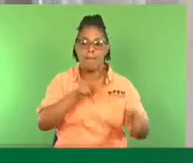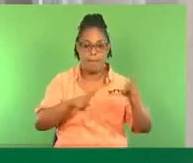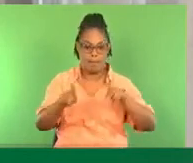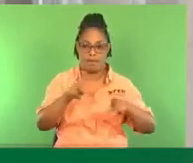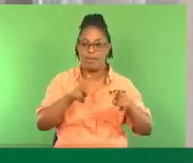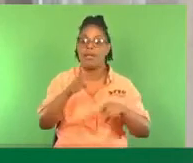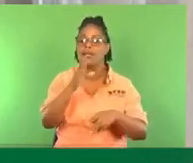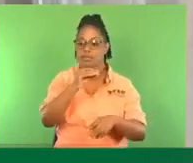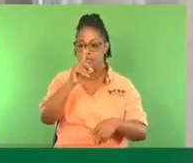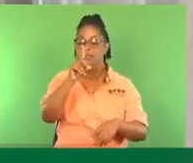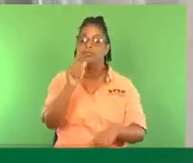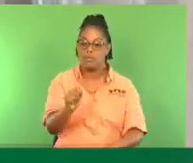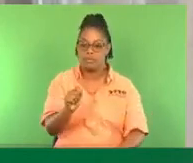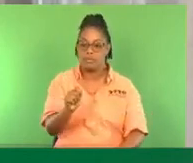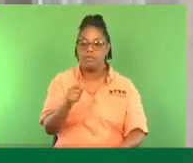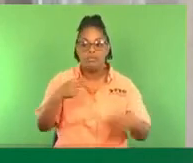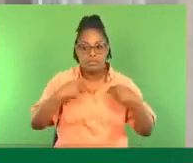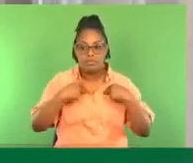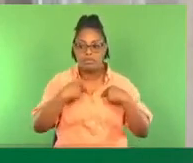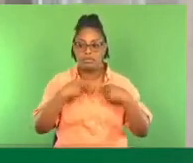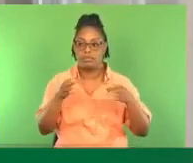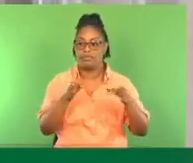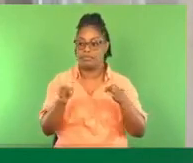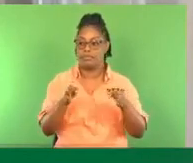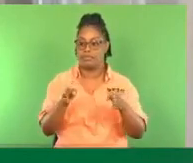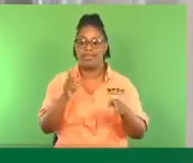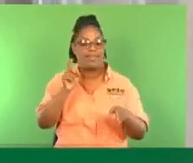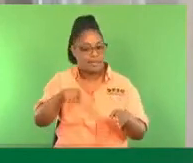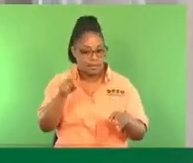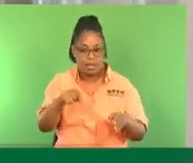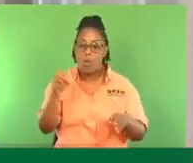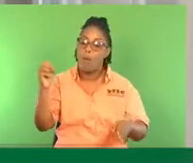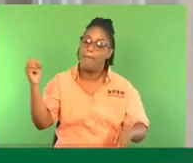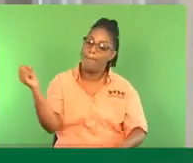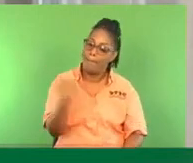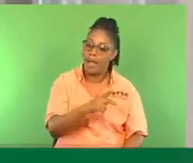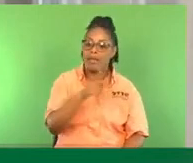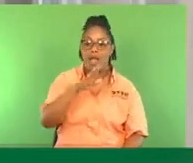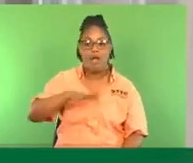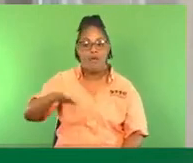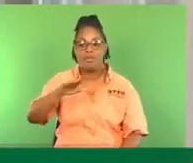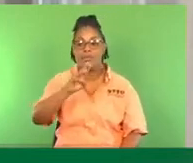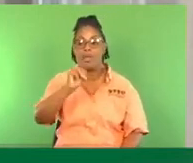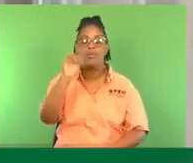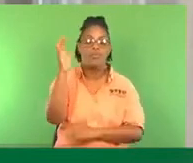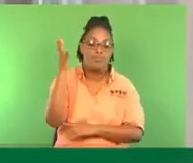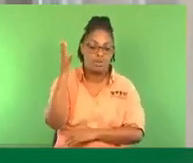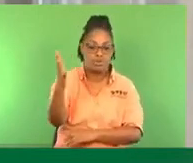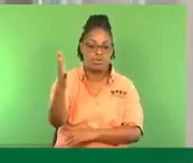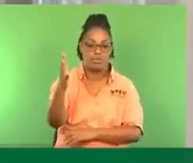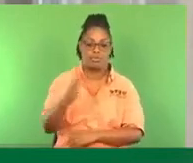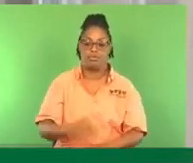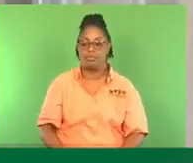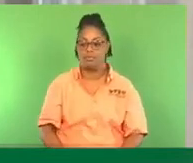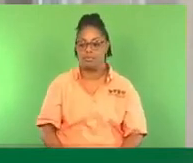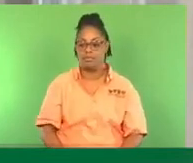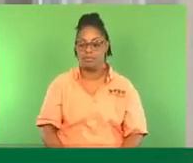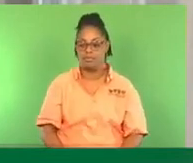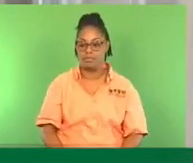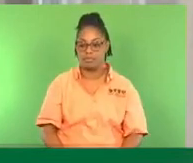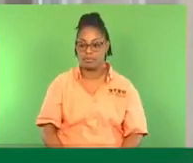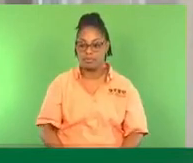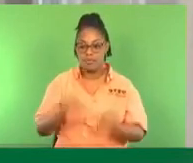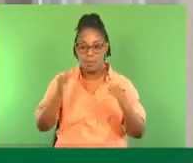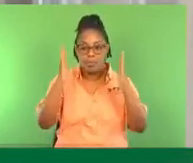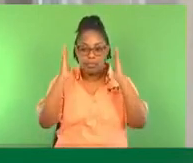needs. This needs to be revisited in many areas of Cumuto Manzanilla. I turn to community centers. Madam Speaker,